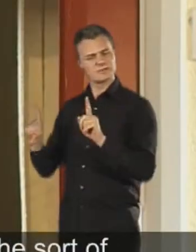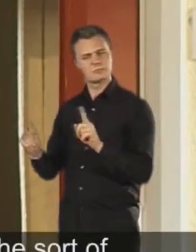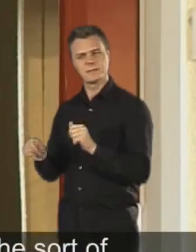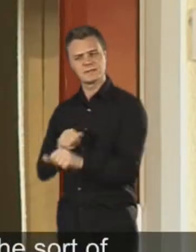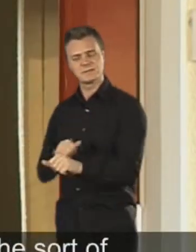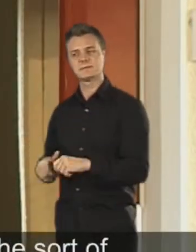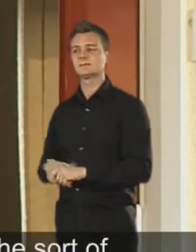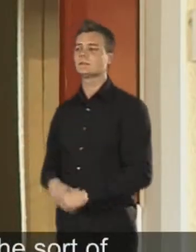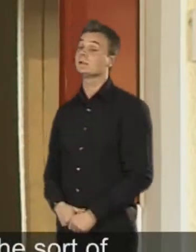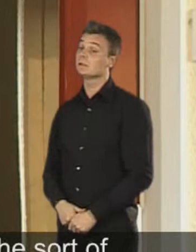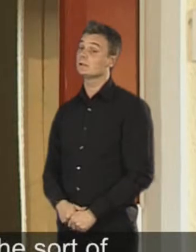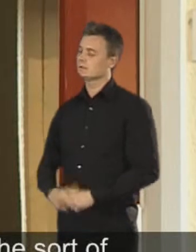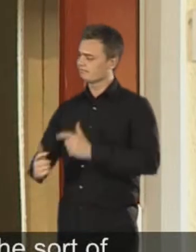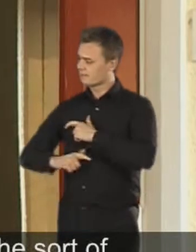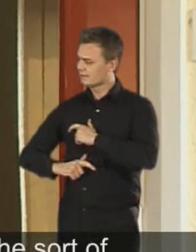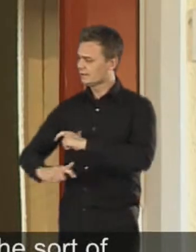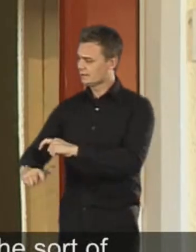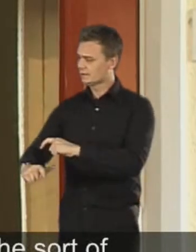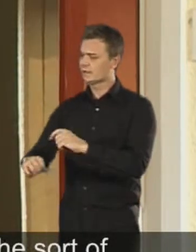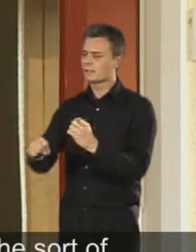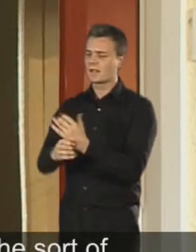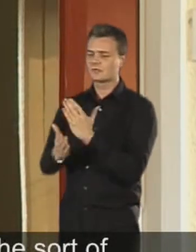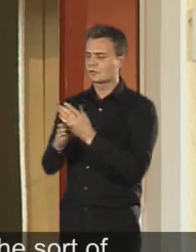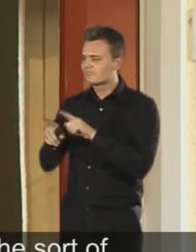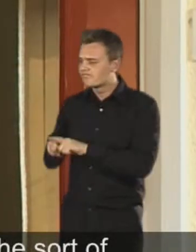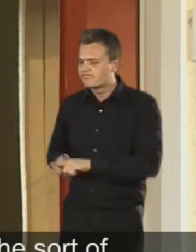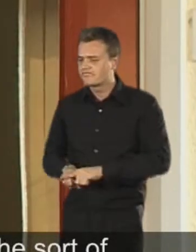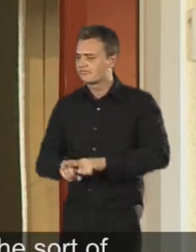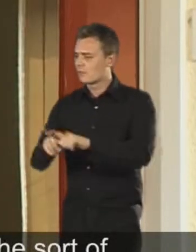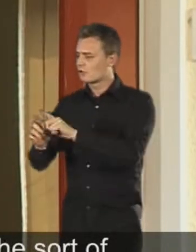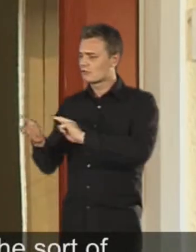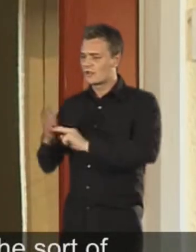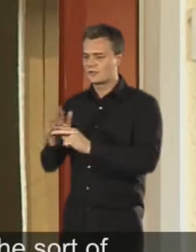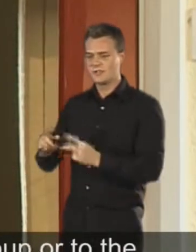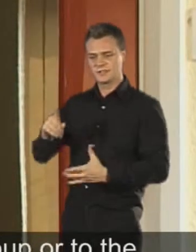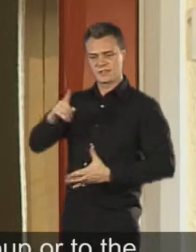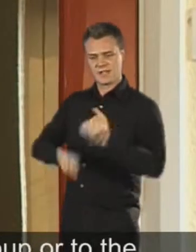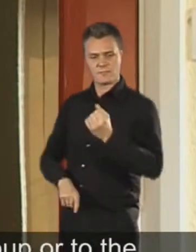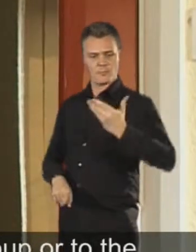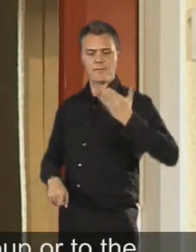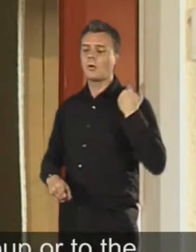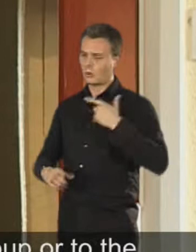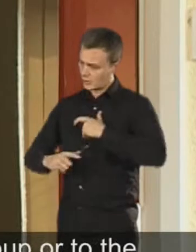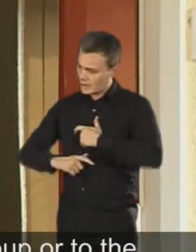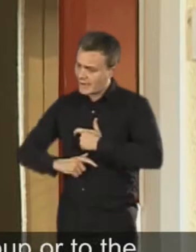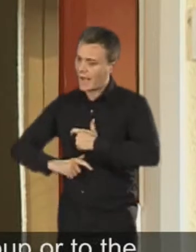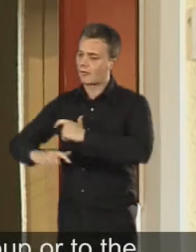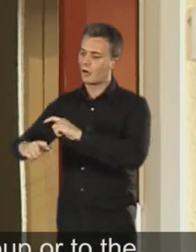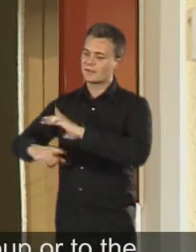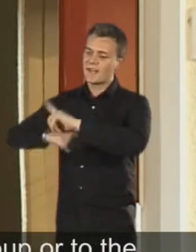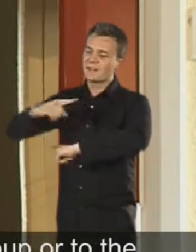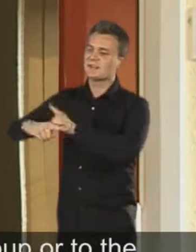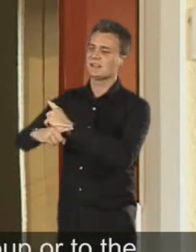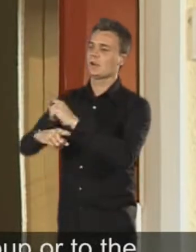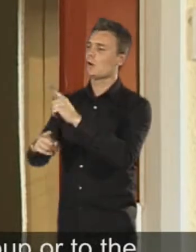Consistency, trying to ensure that the sort of strategies which have been successful are carried through to the next year group or